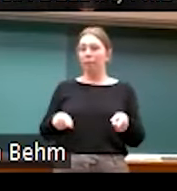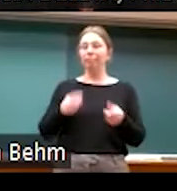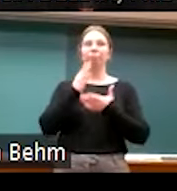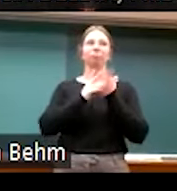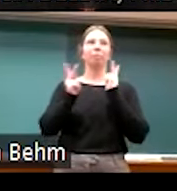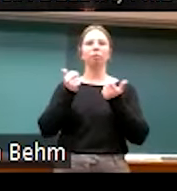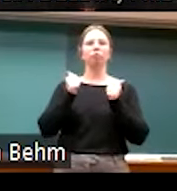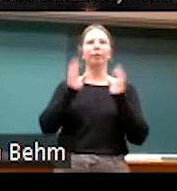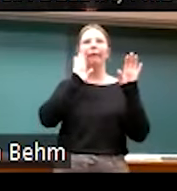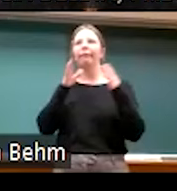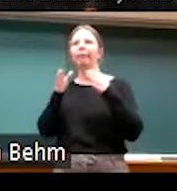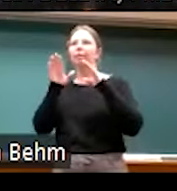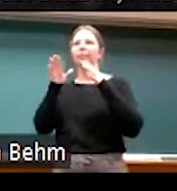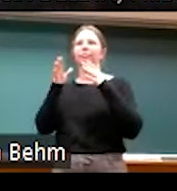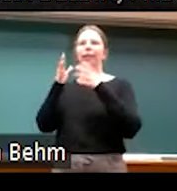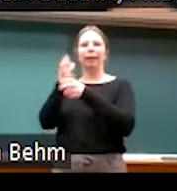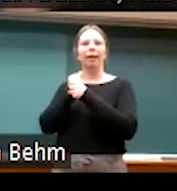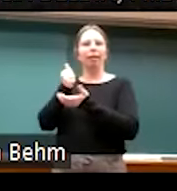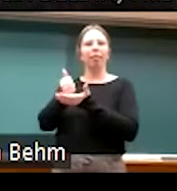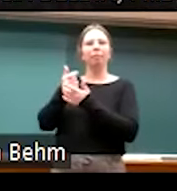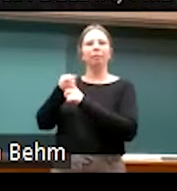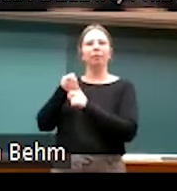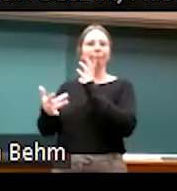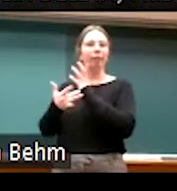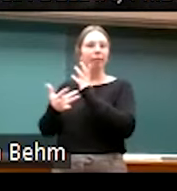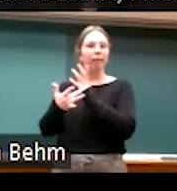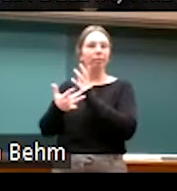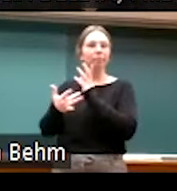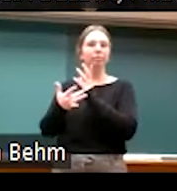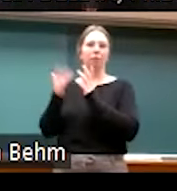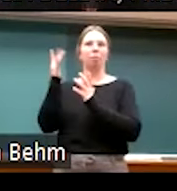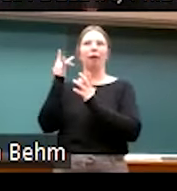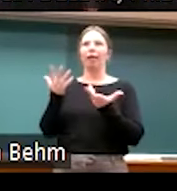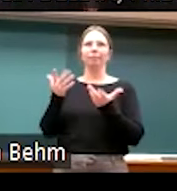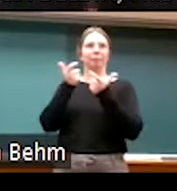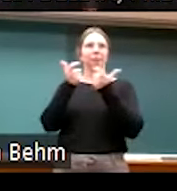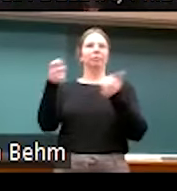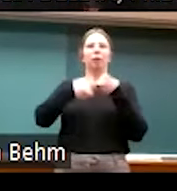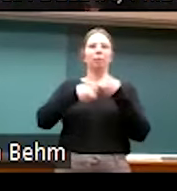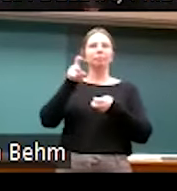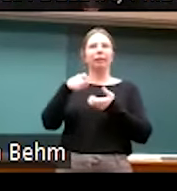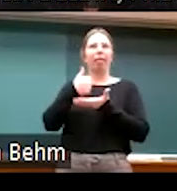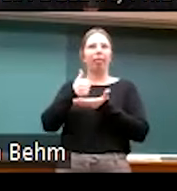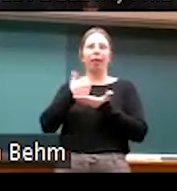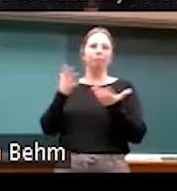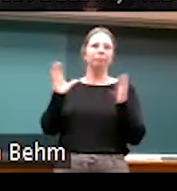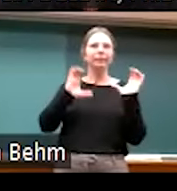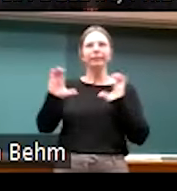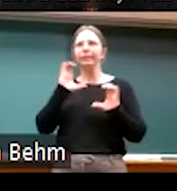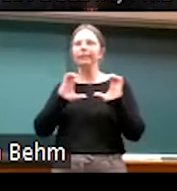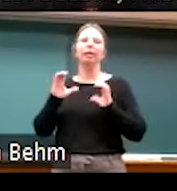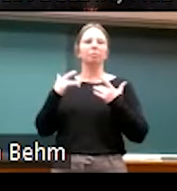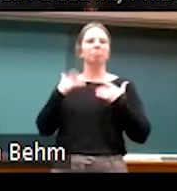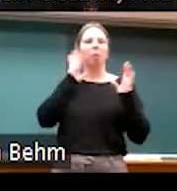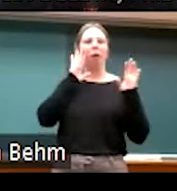as a solution for this massive, overwhelming problem. The problem is there are hundreds of